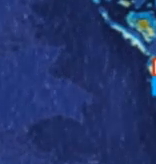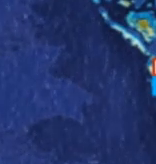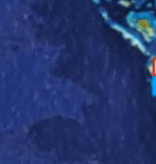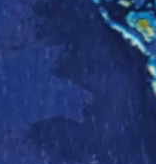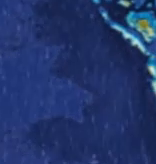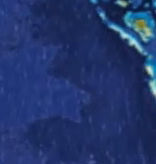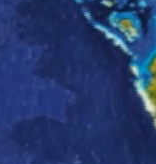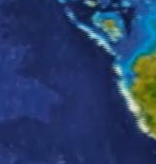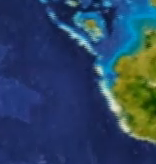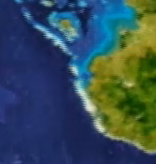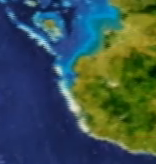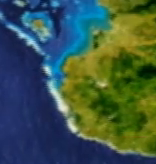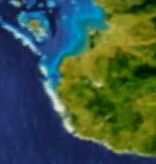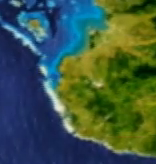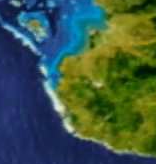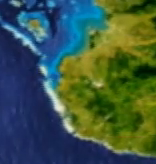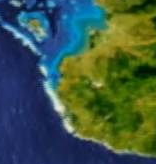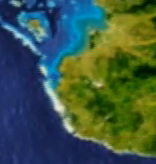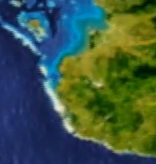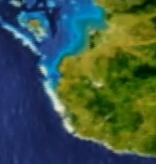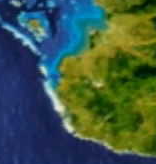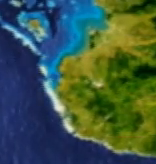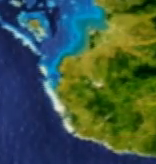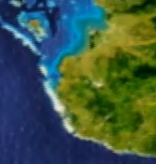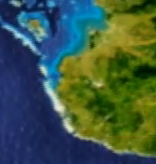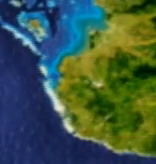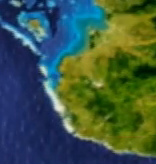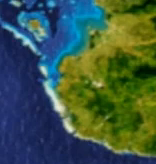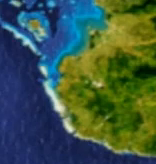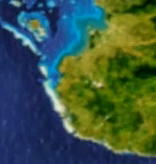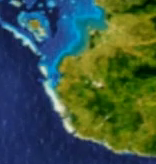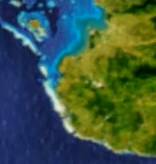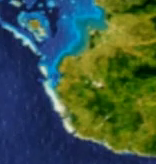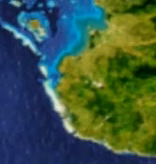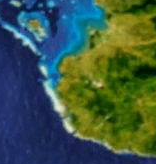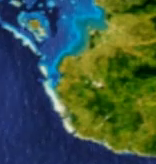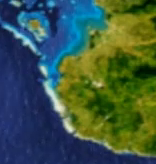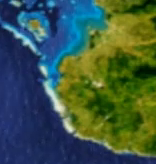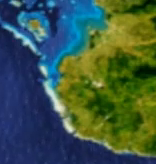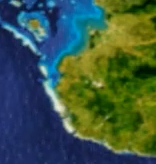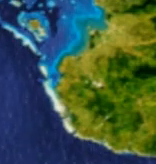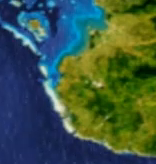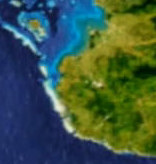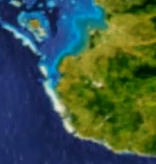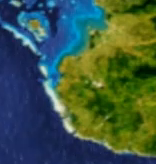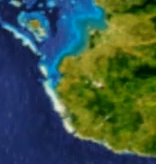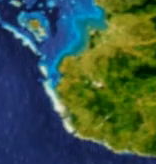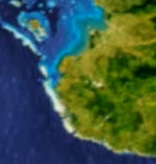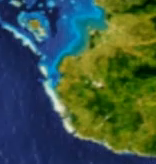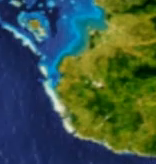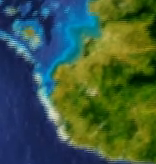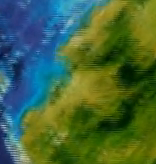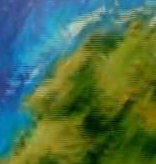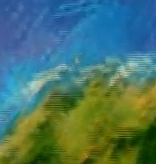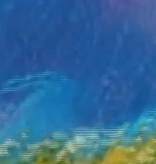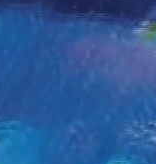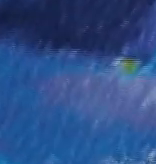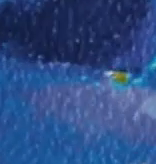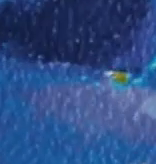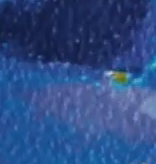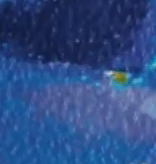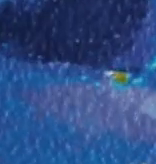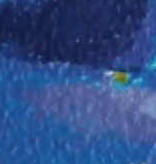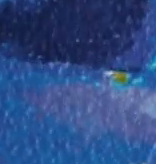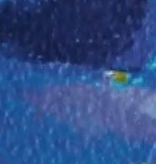thunderstorms. Eastwards from Pacific Harbour to Suva, occasional showers, heavy at times and isolated thunderstorms. And up